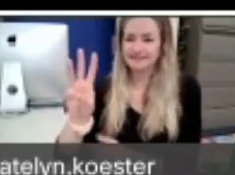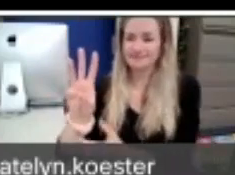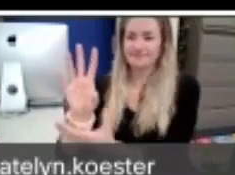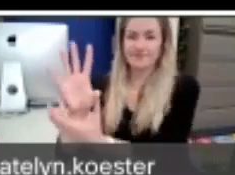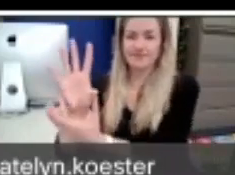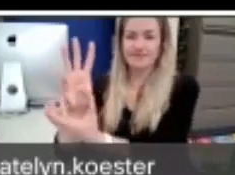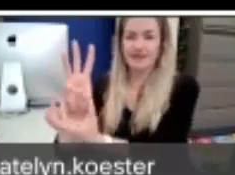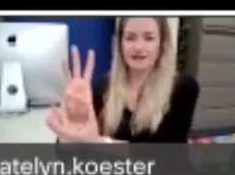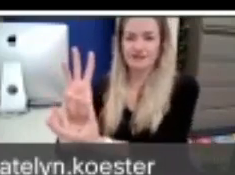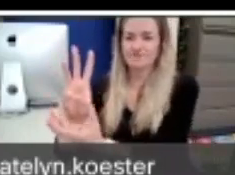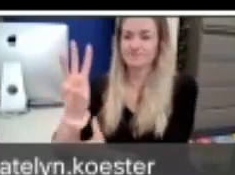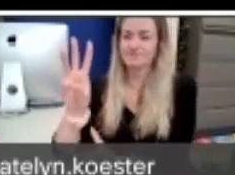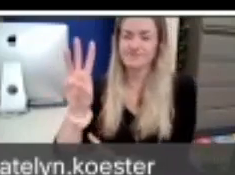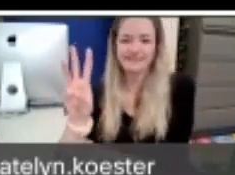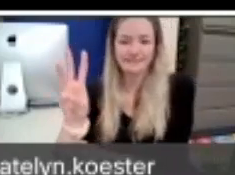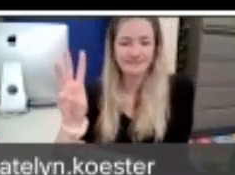6,